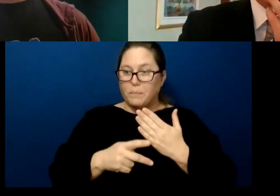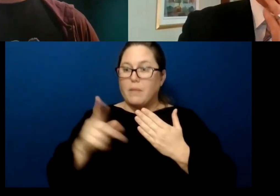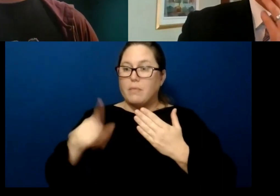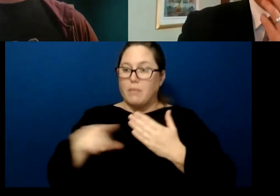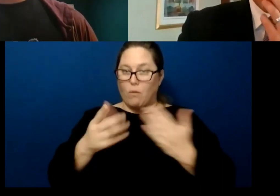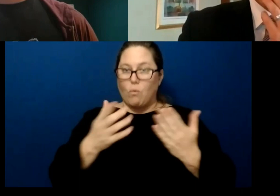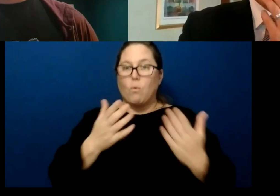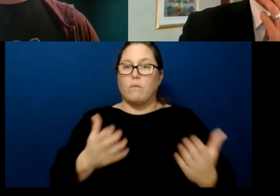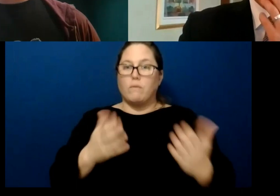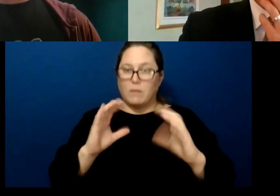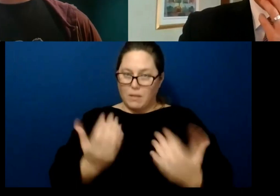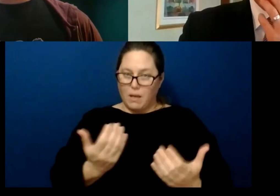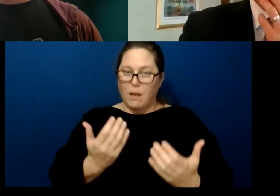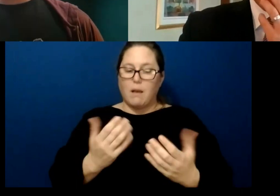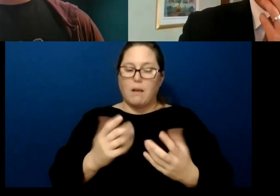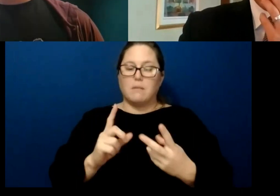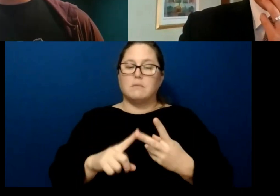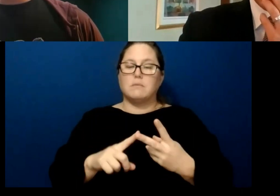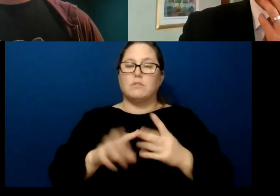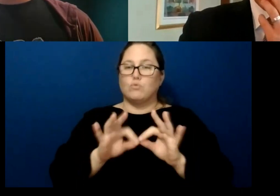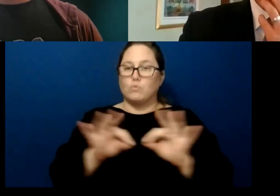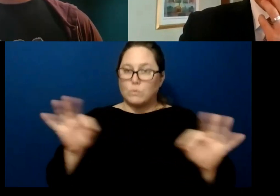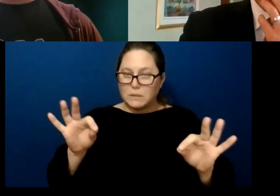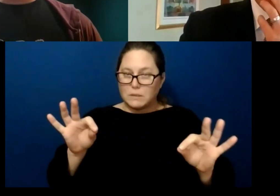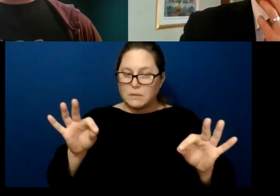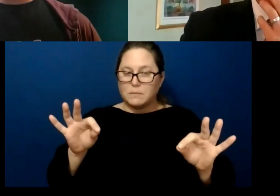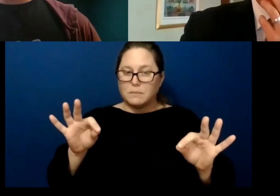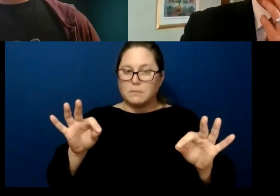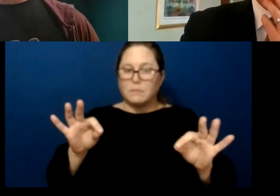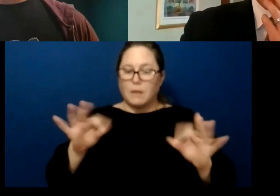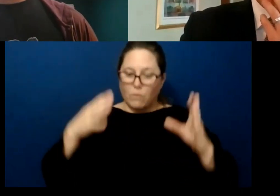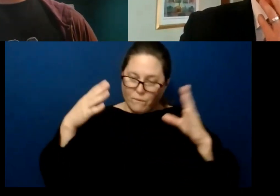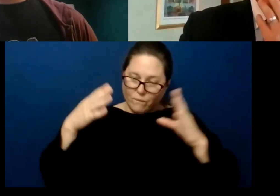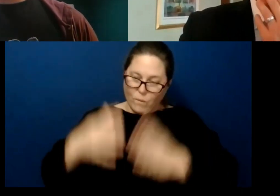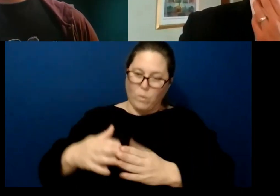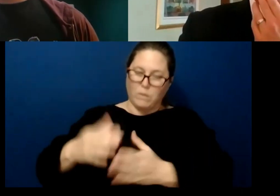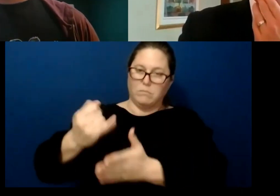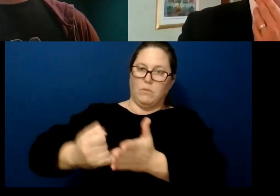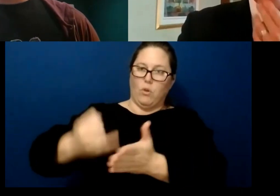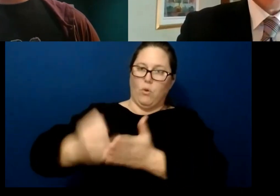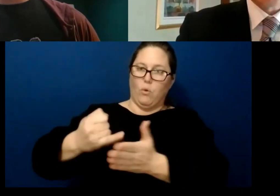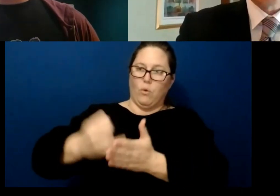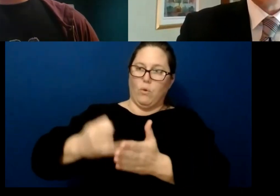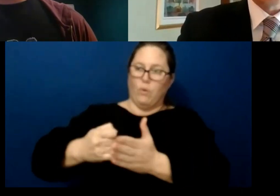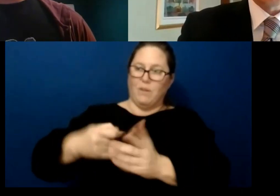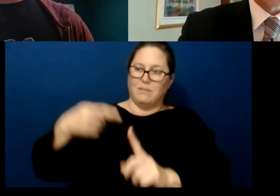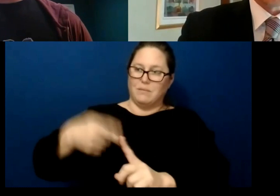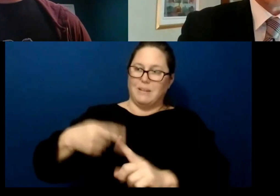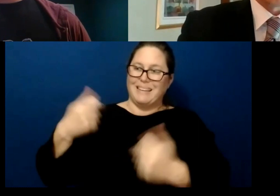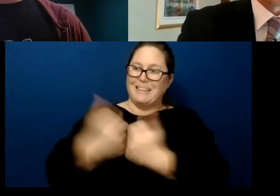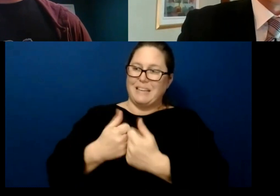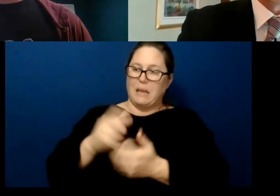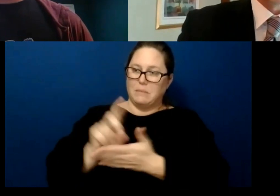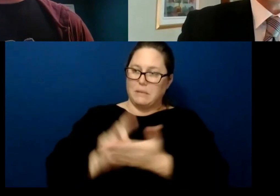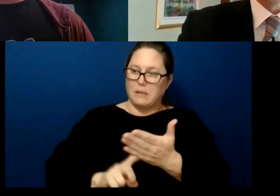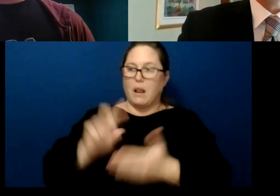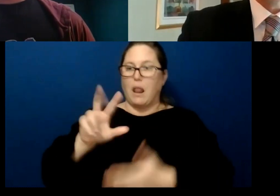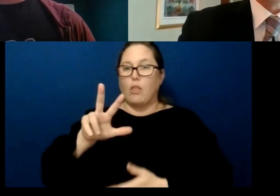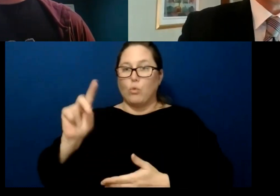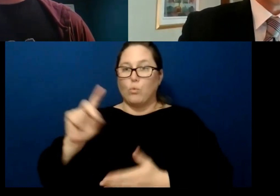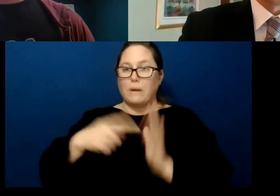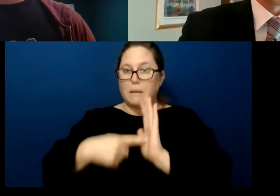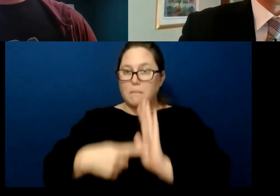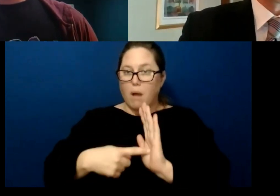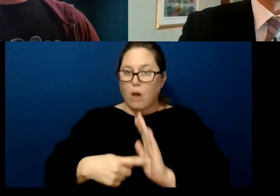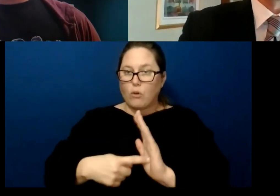and have degrees that focus on the art within game design. So creating 3D models, creating